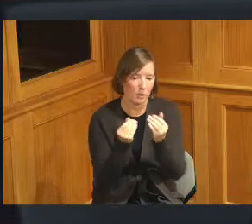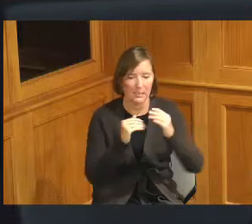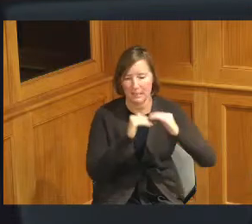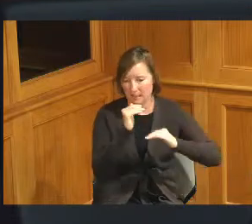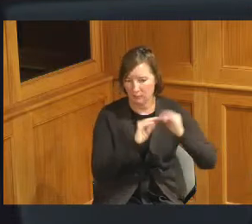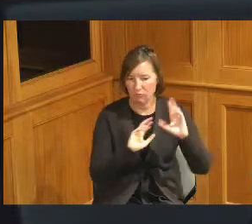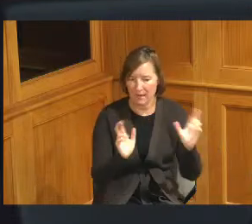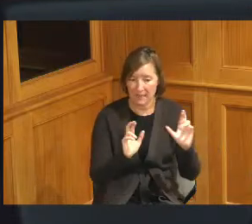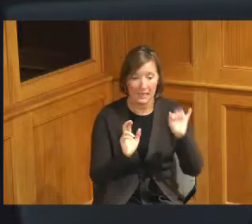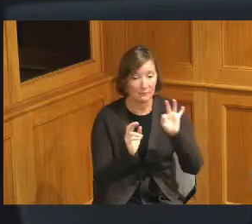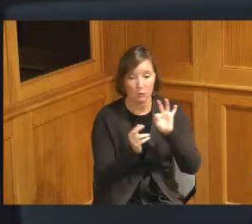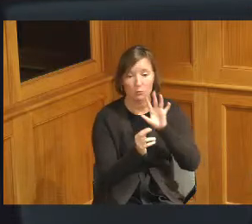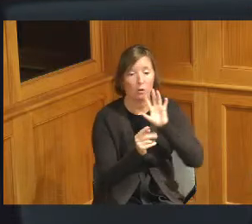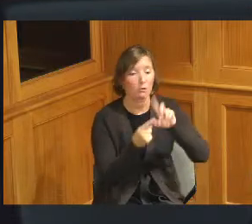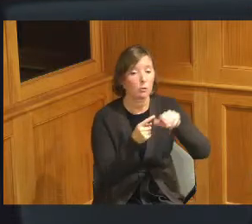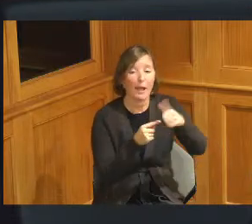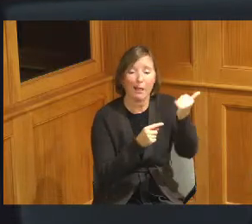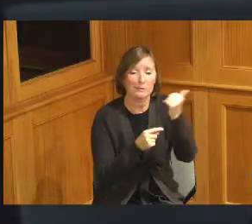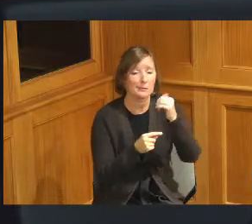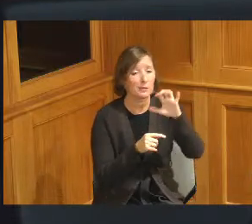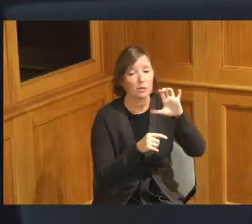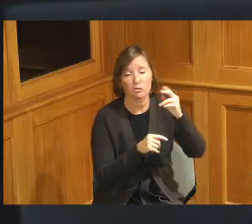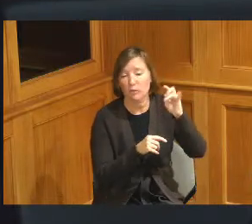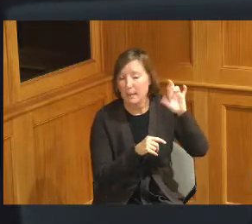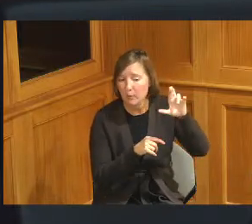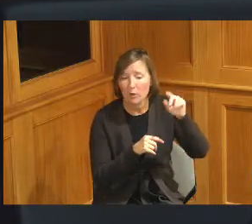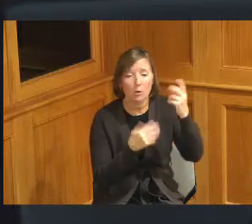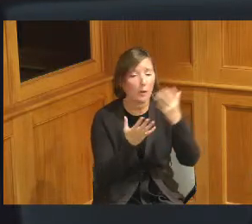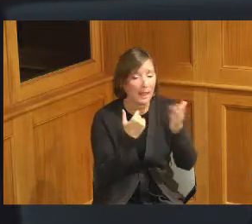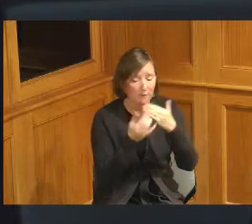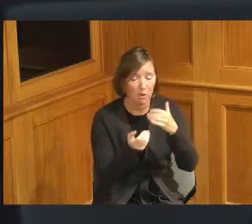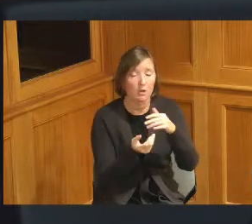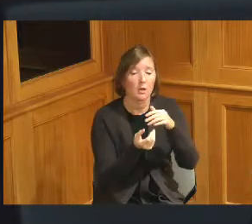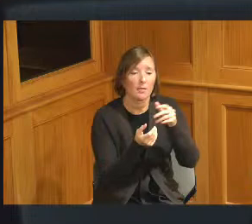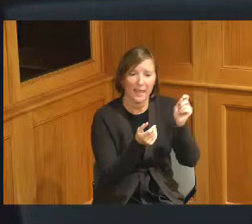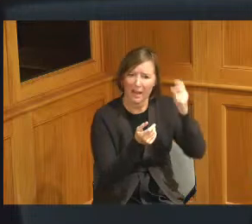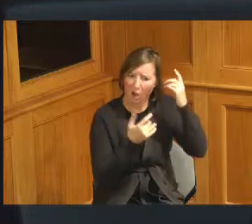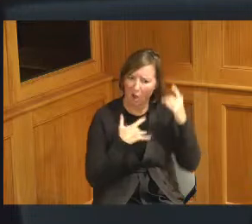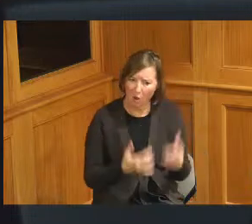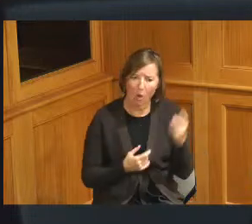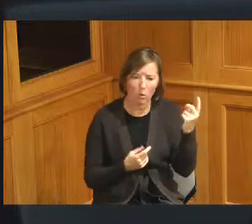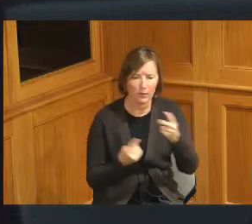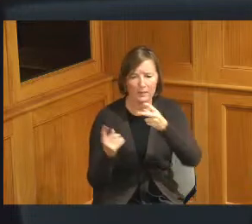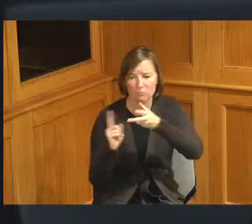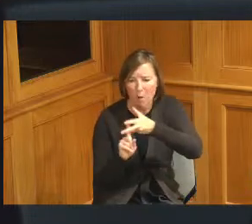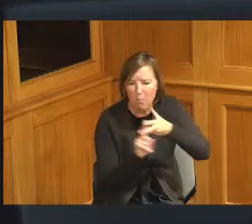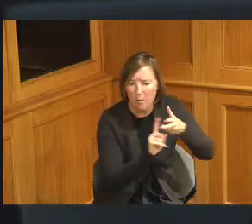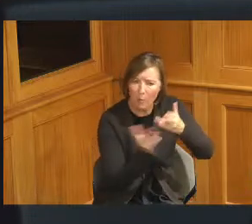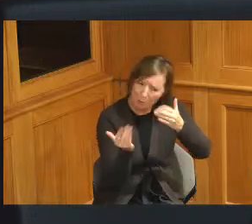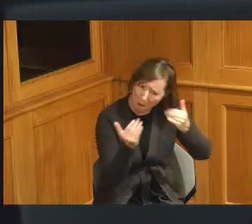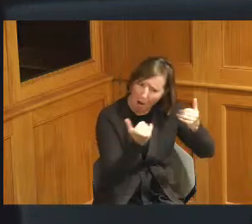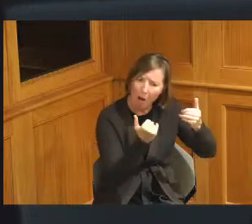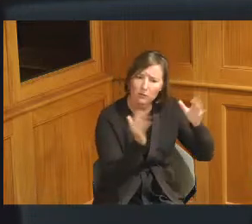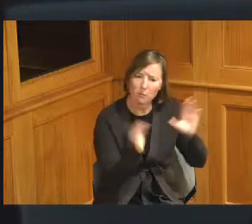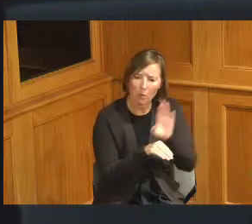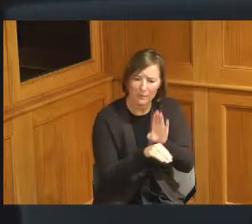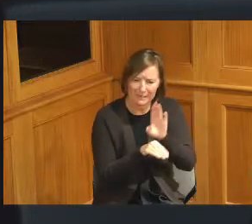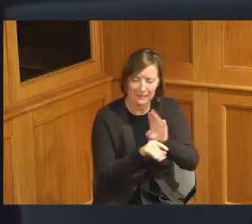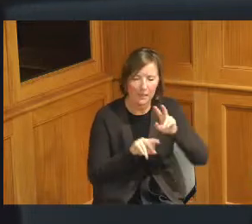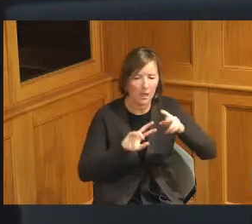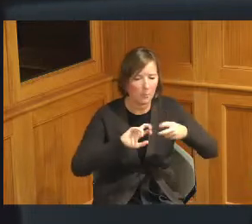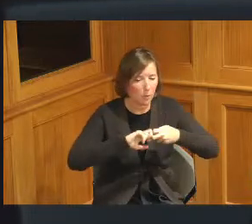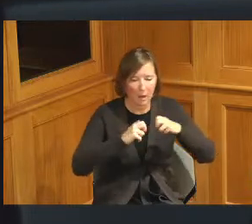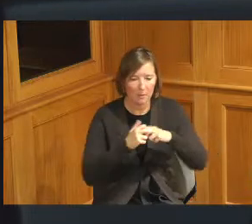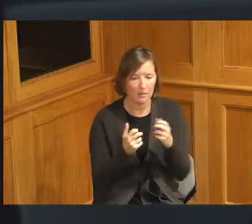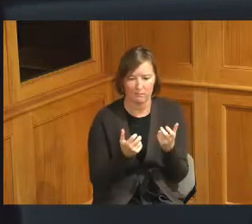Ready or the chamber or anybody else, they are always recruiting for businesses to come in, but the problem is we don't always have sites